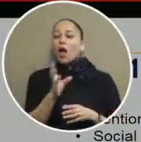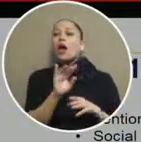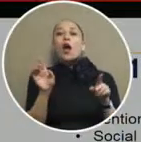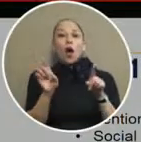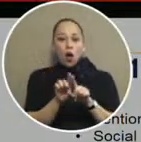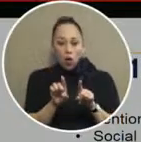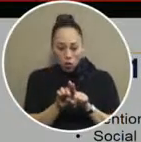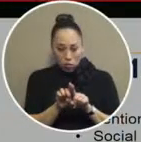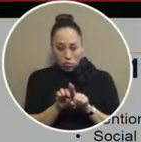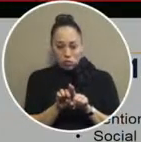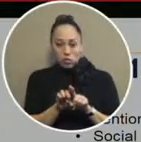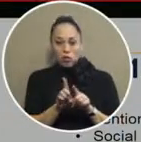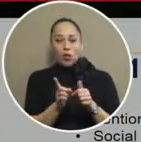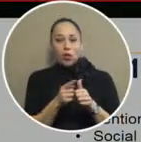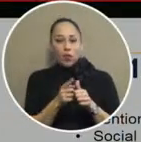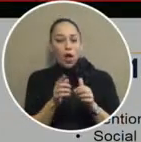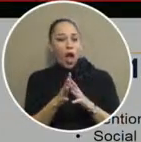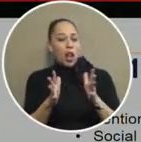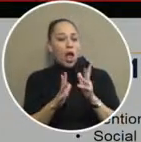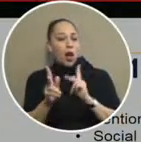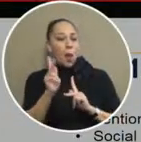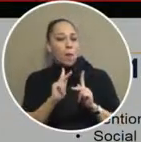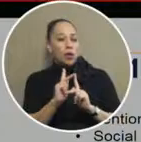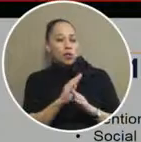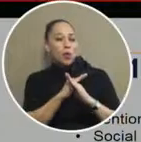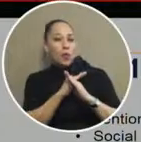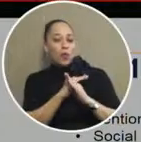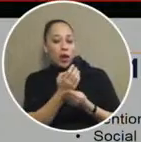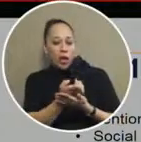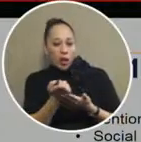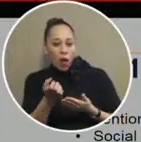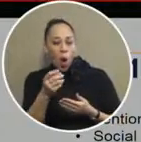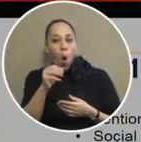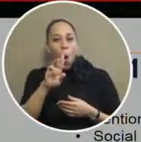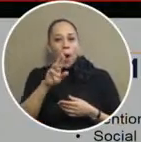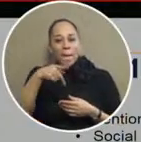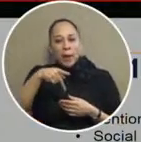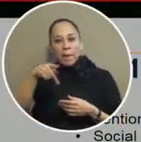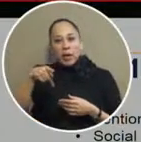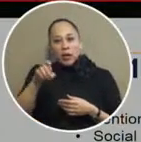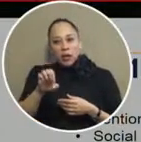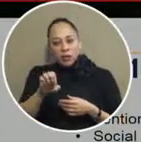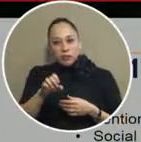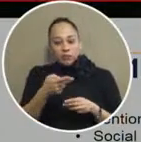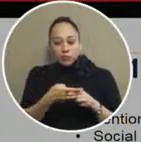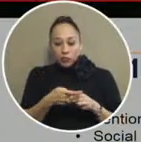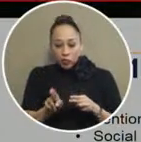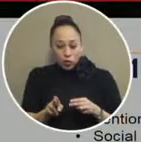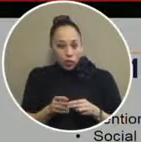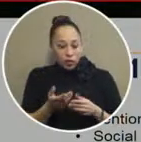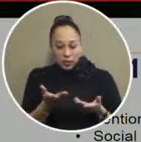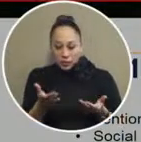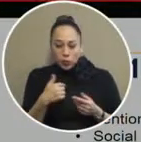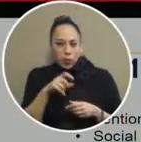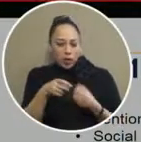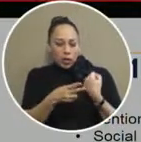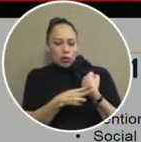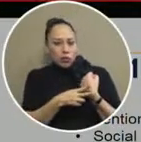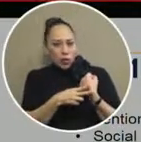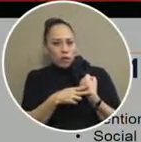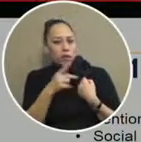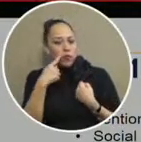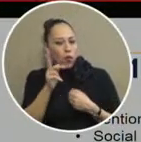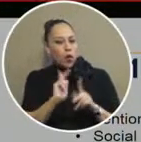also, initially, a lot of the personal protective equipment, or PPEs, were in short supply, and we needed to save those for those